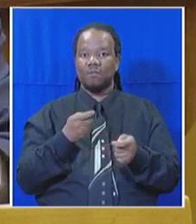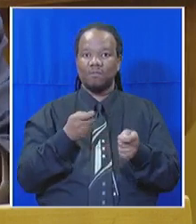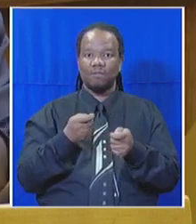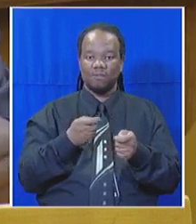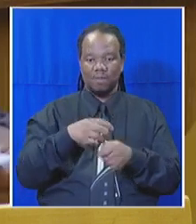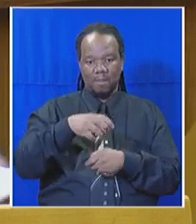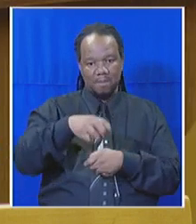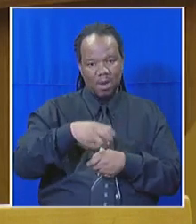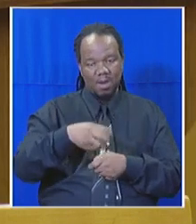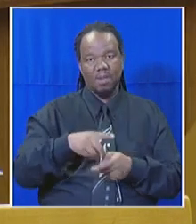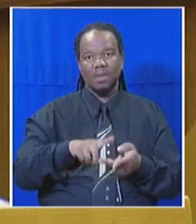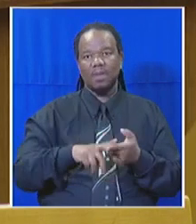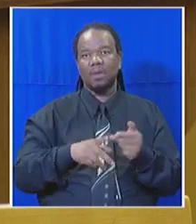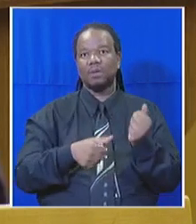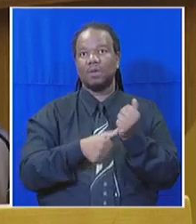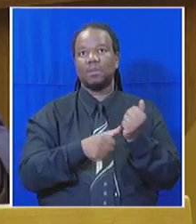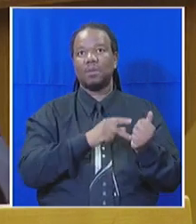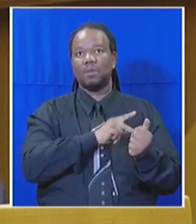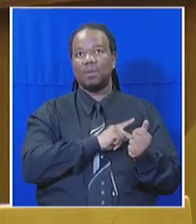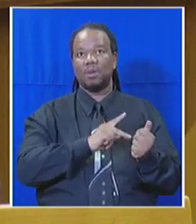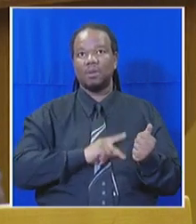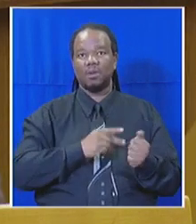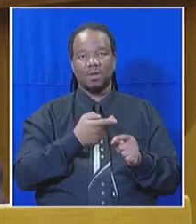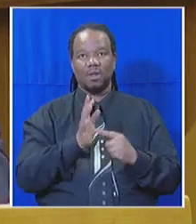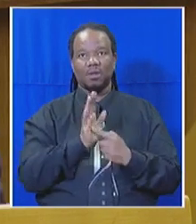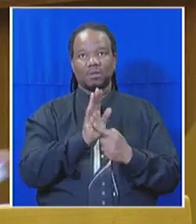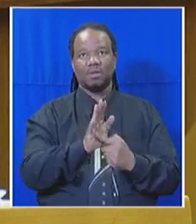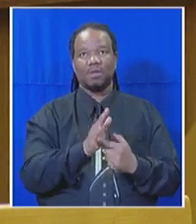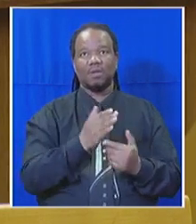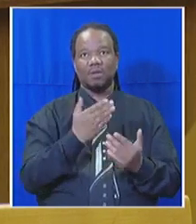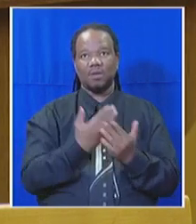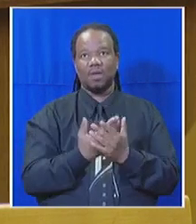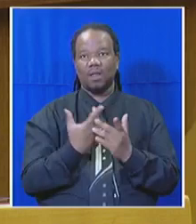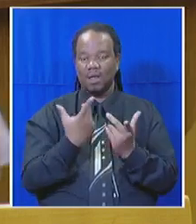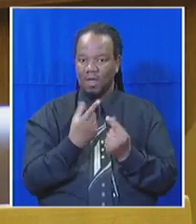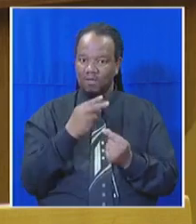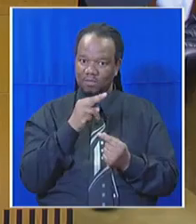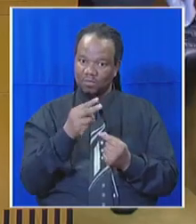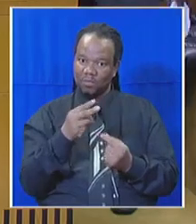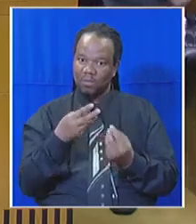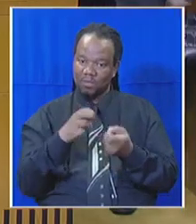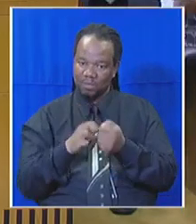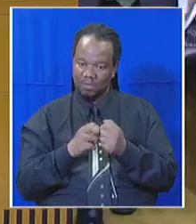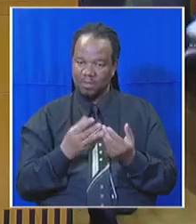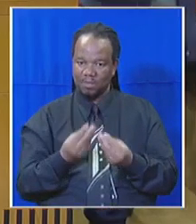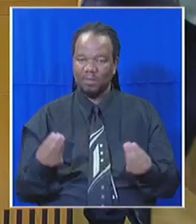mines, Deputy President, and others will be able to look into that. Thank you.